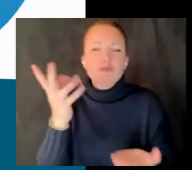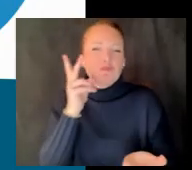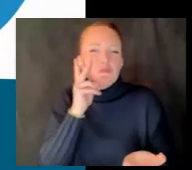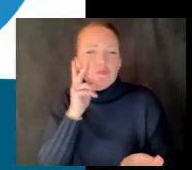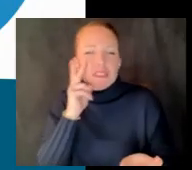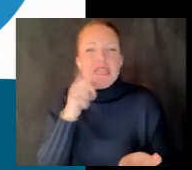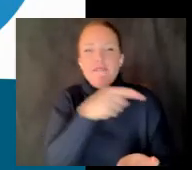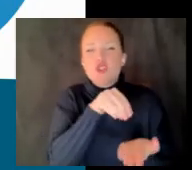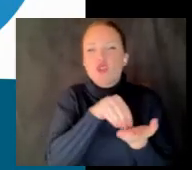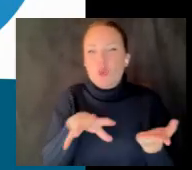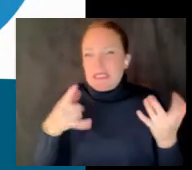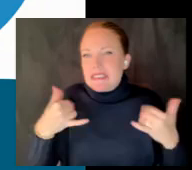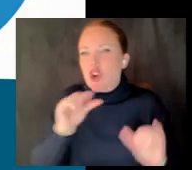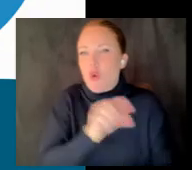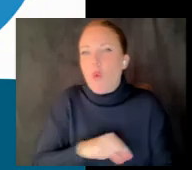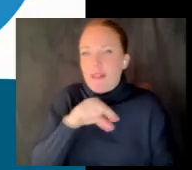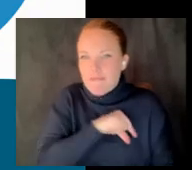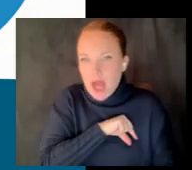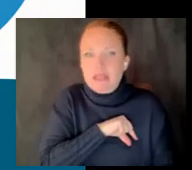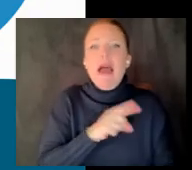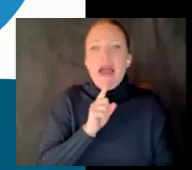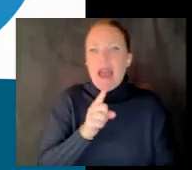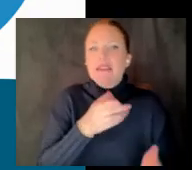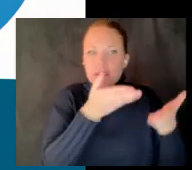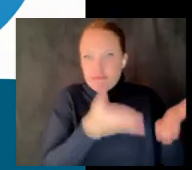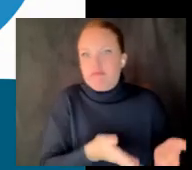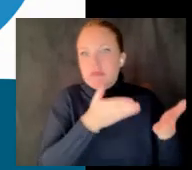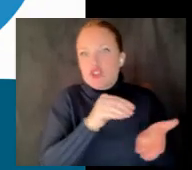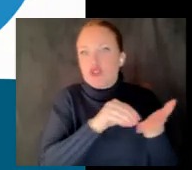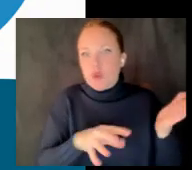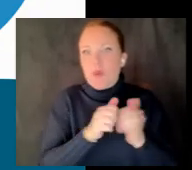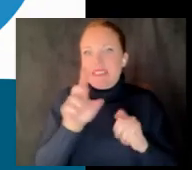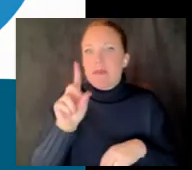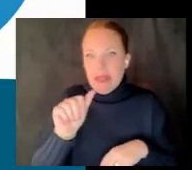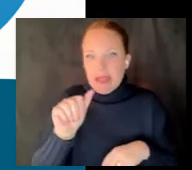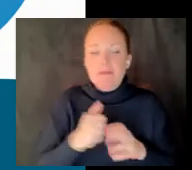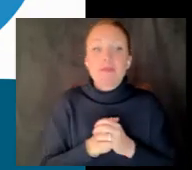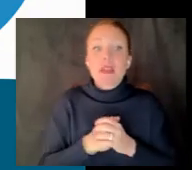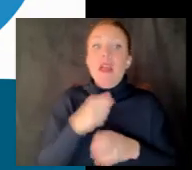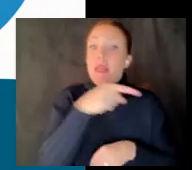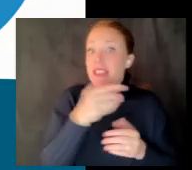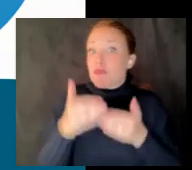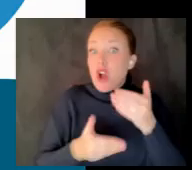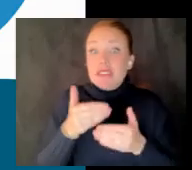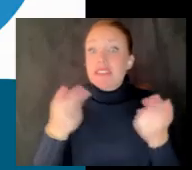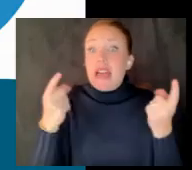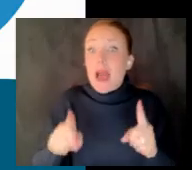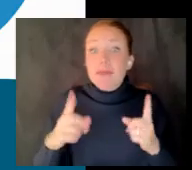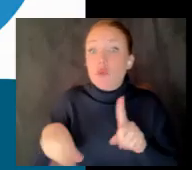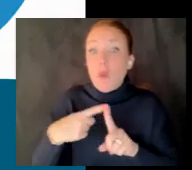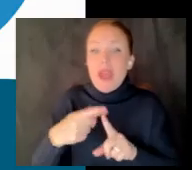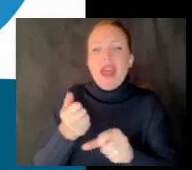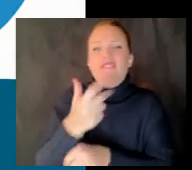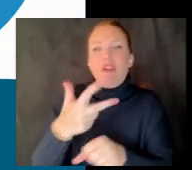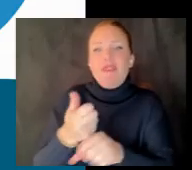to qualify as a student with a disability under Section 504. This process occurs every 3 years, but again can be